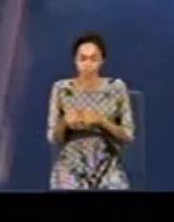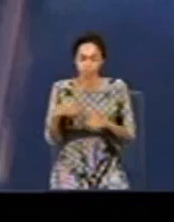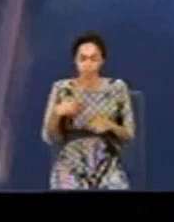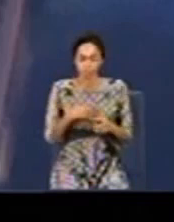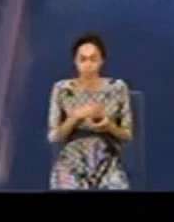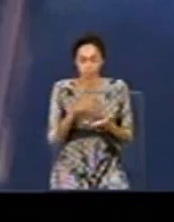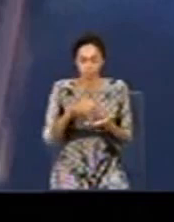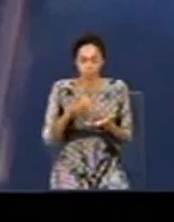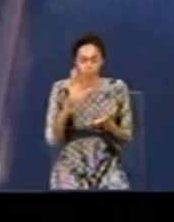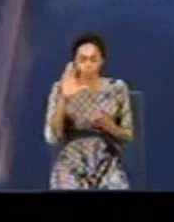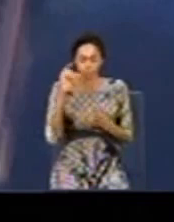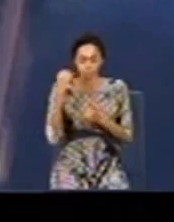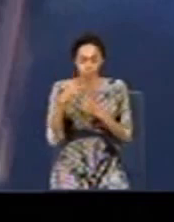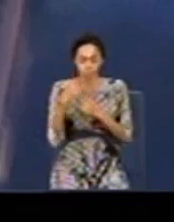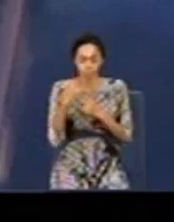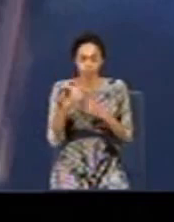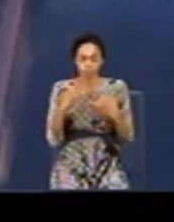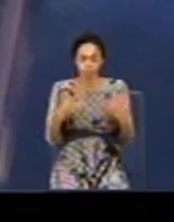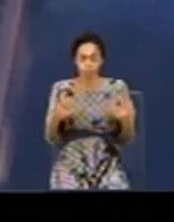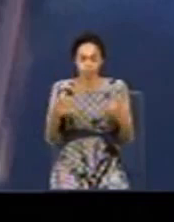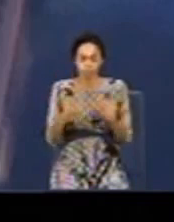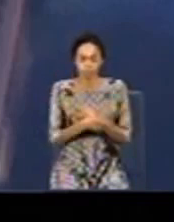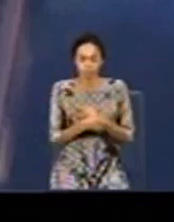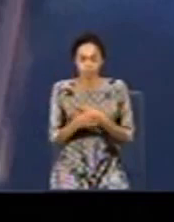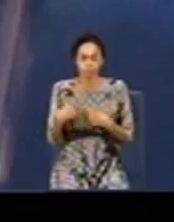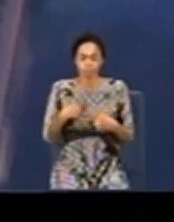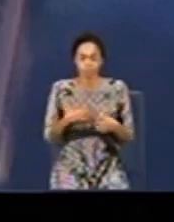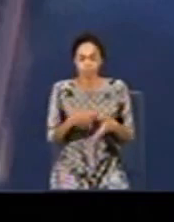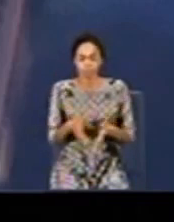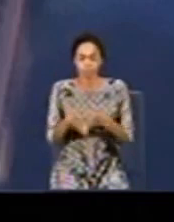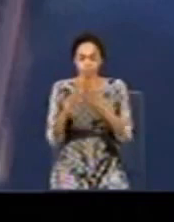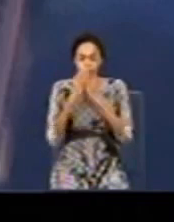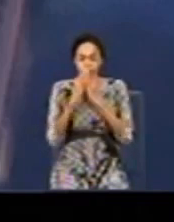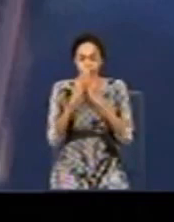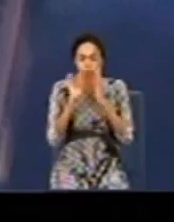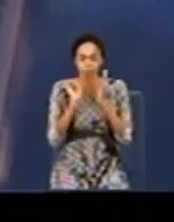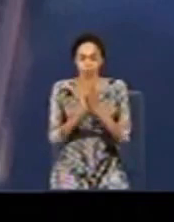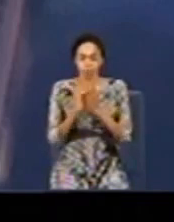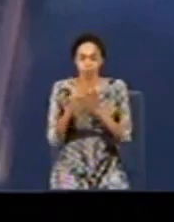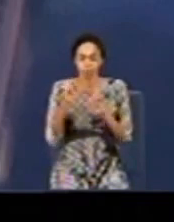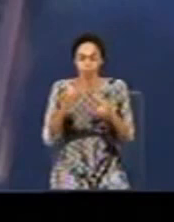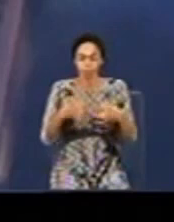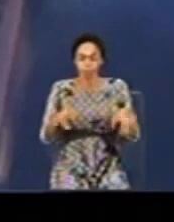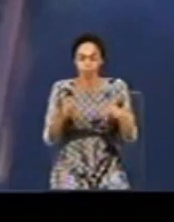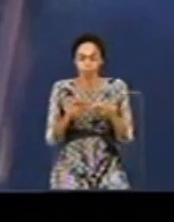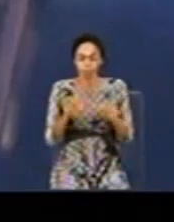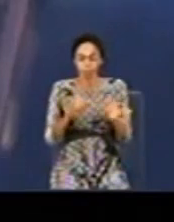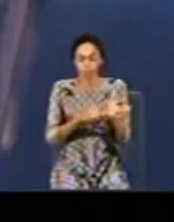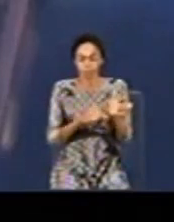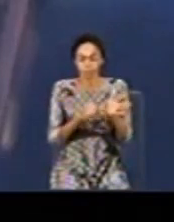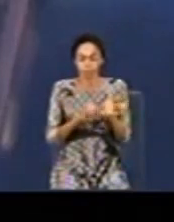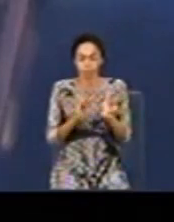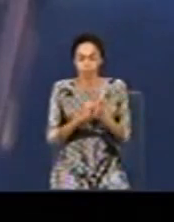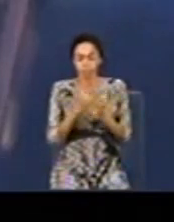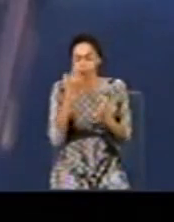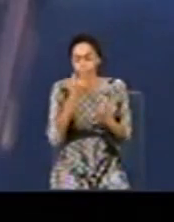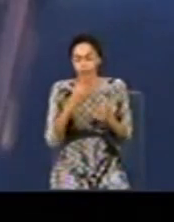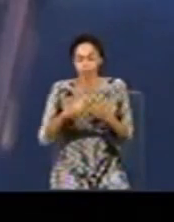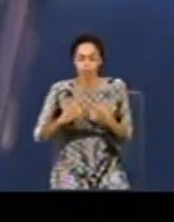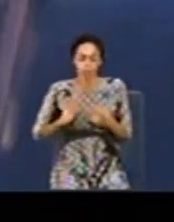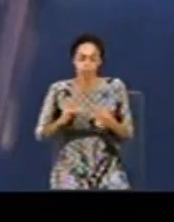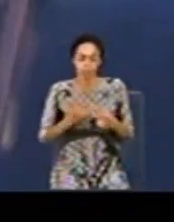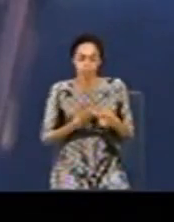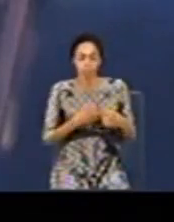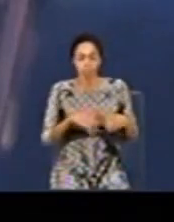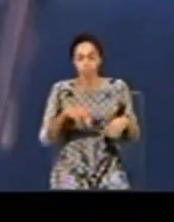read your word today. We're asking that relevant passages that really speak to our